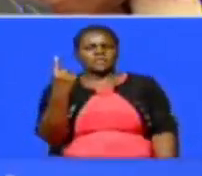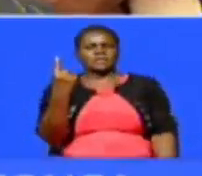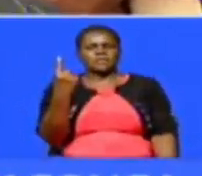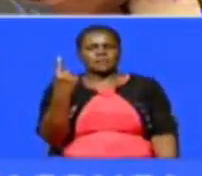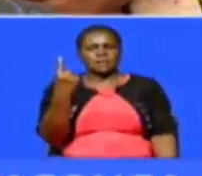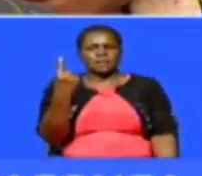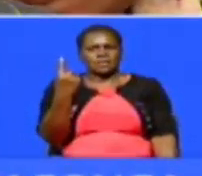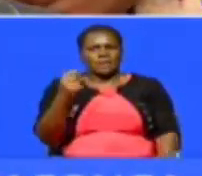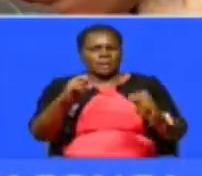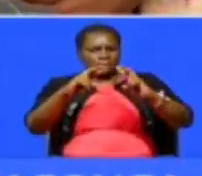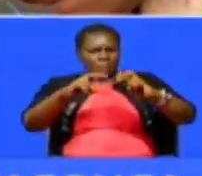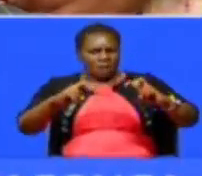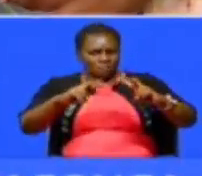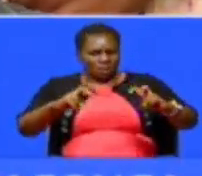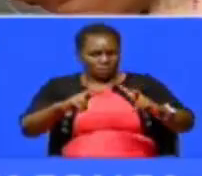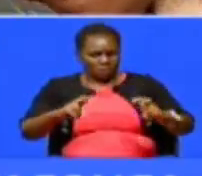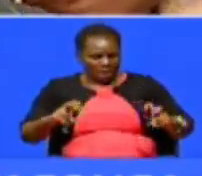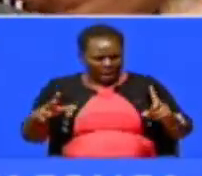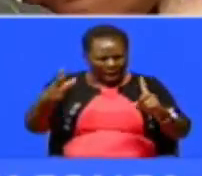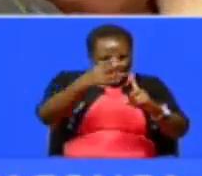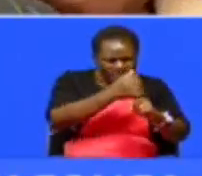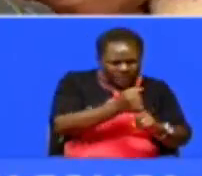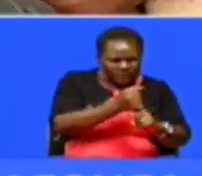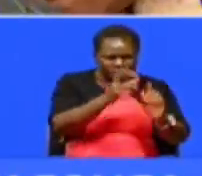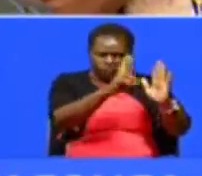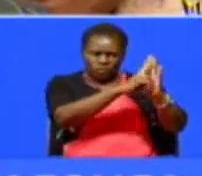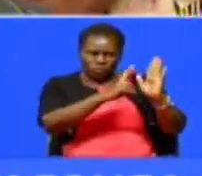And if you are inspected and you don't meet the requirements,